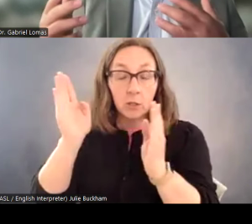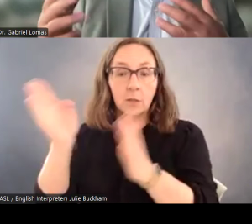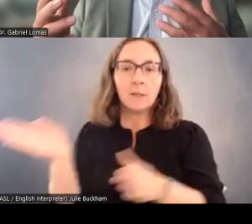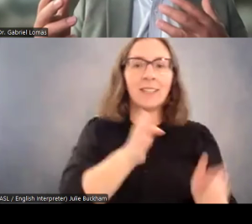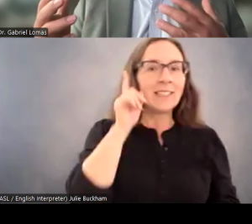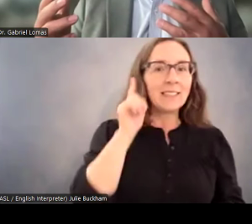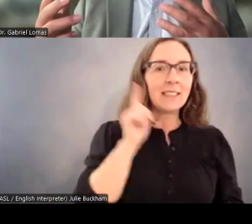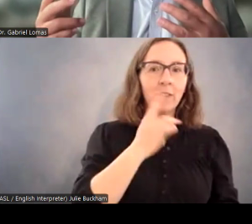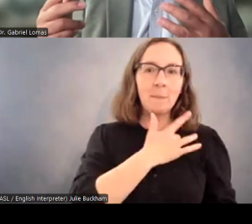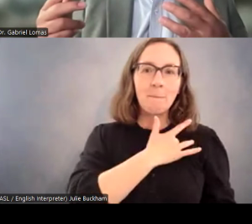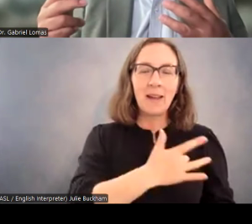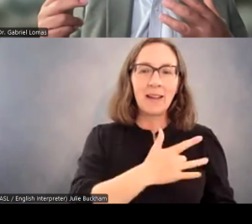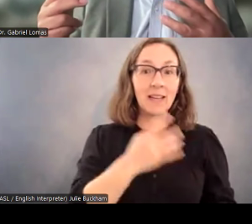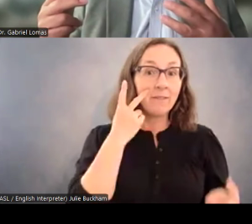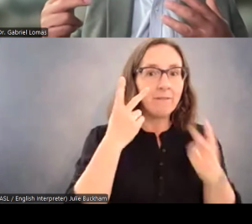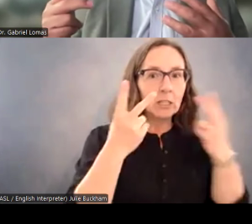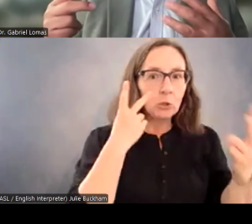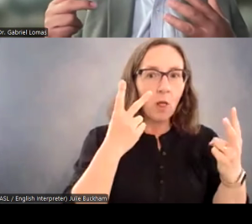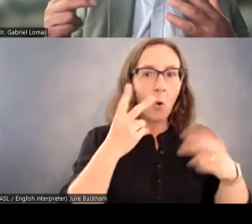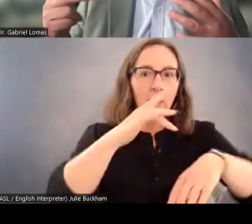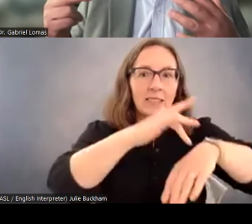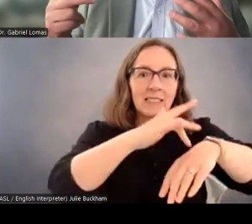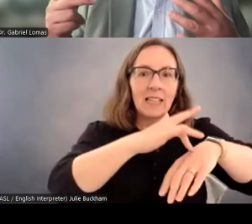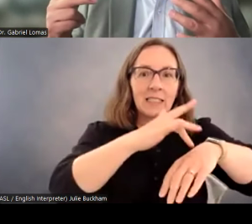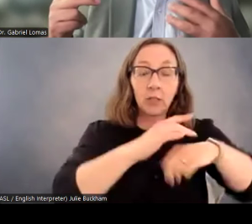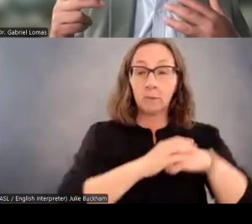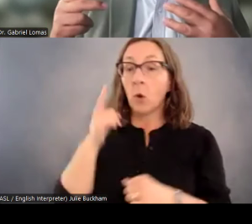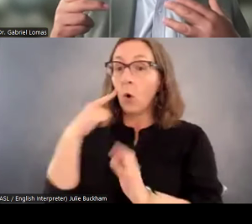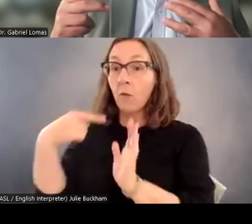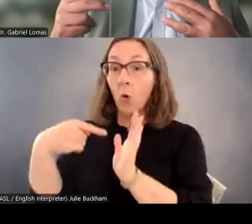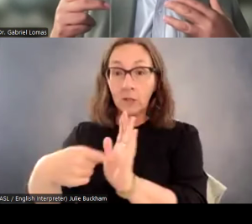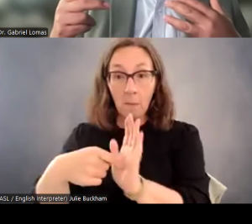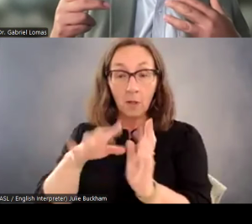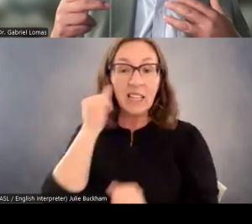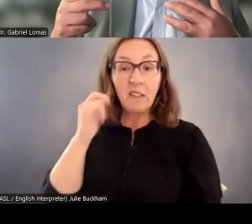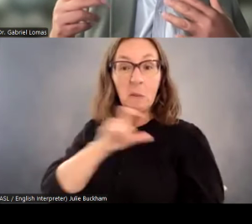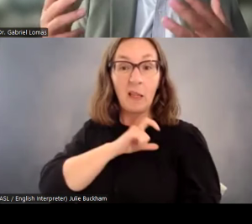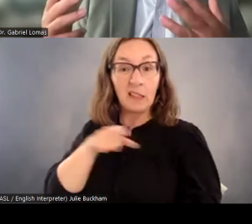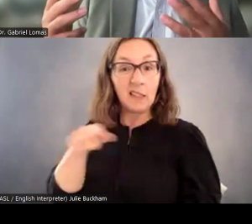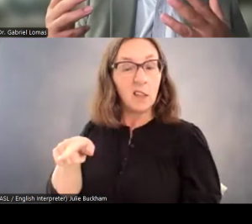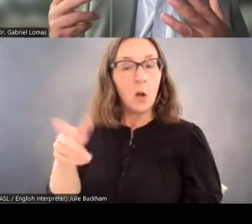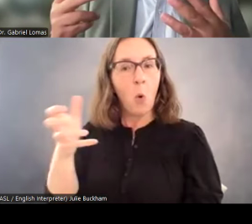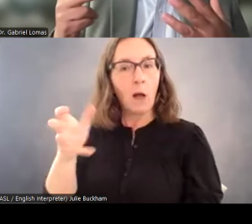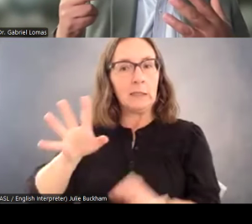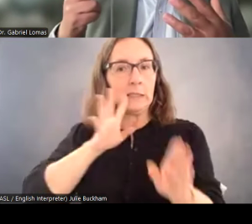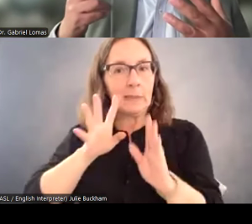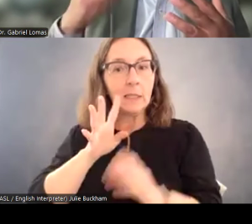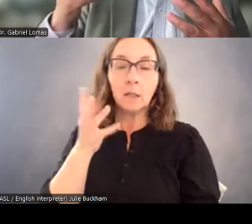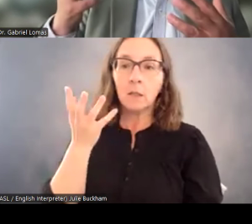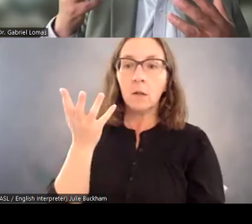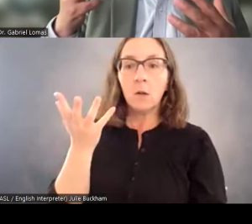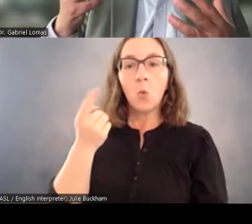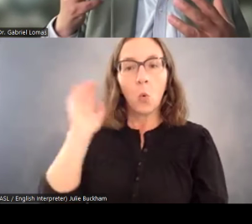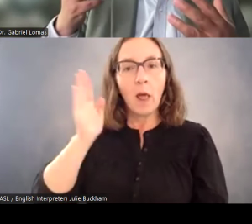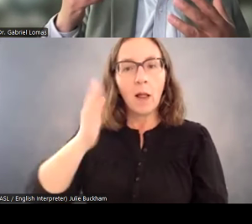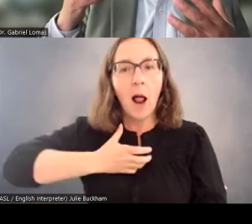use visual and tactile alerting. So, for example, if a police officer wants to speak with you, they will often raise